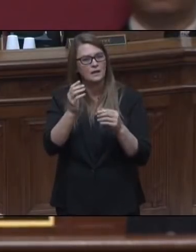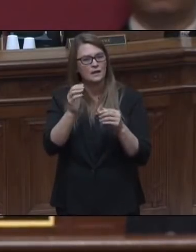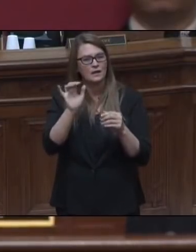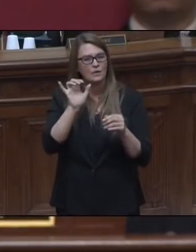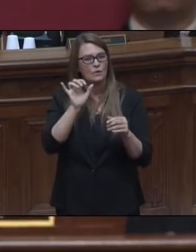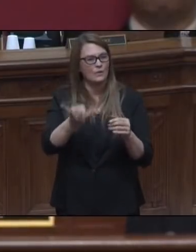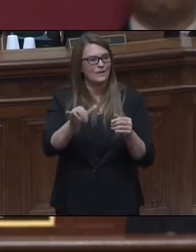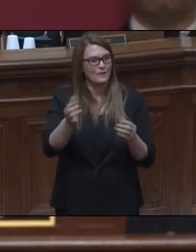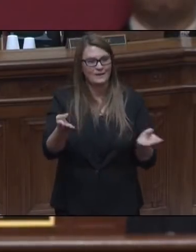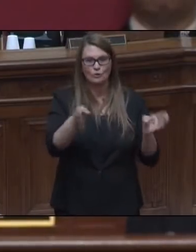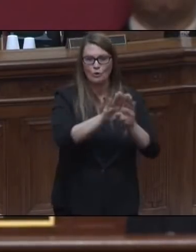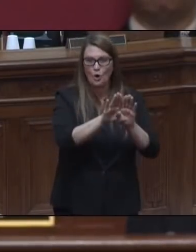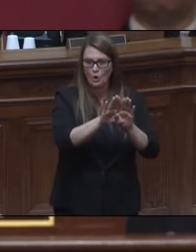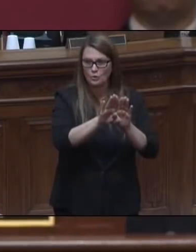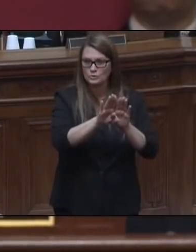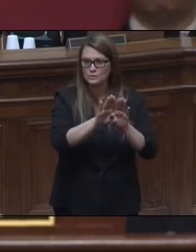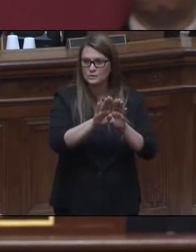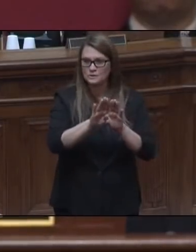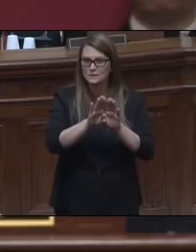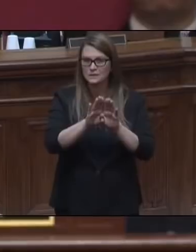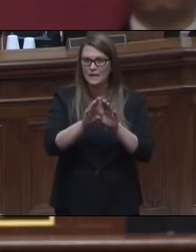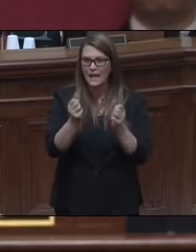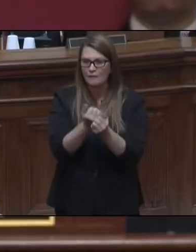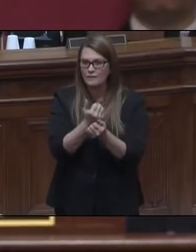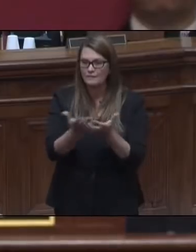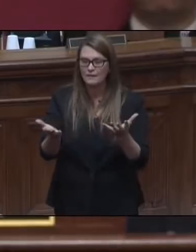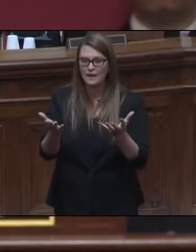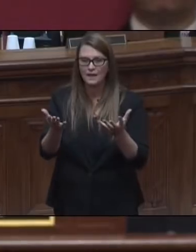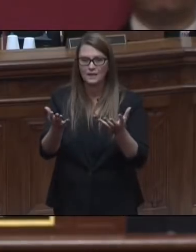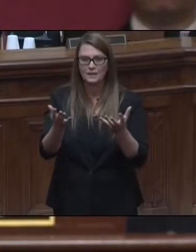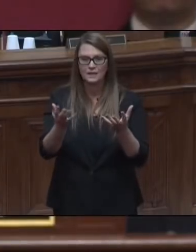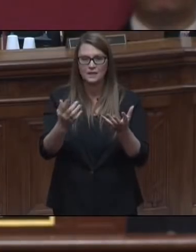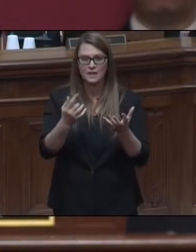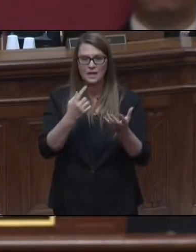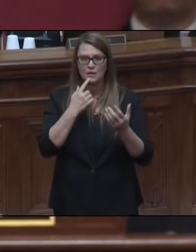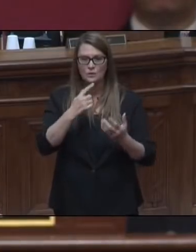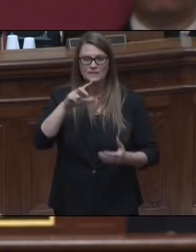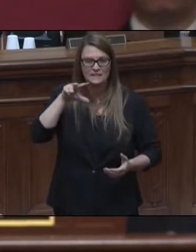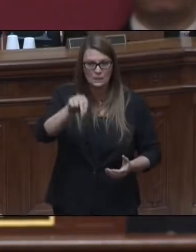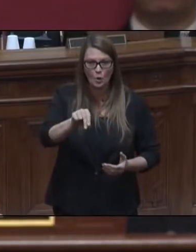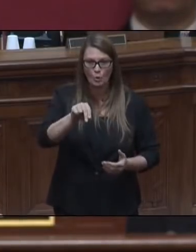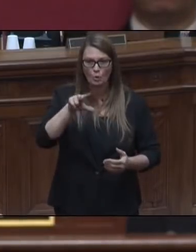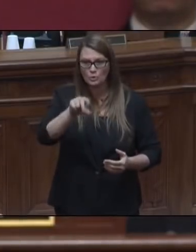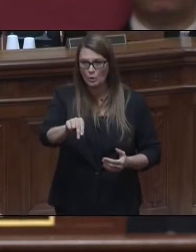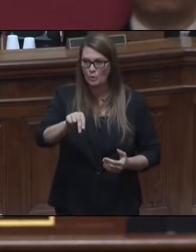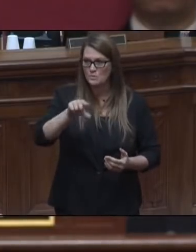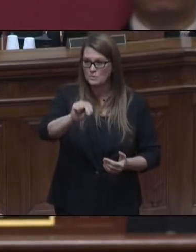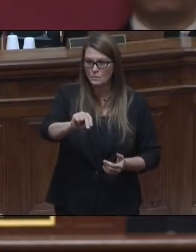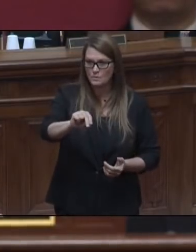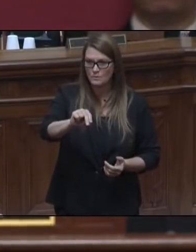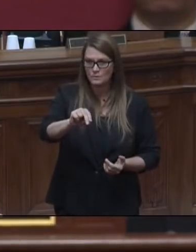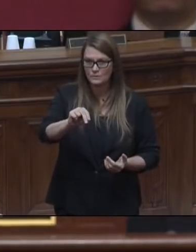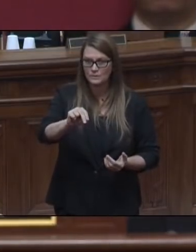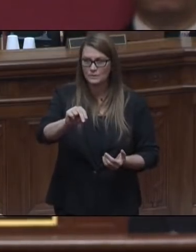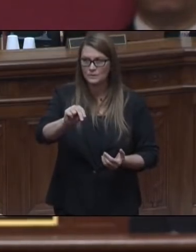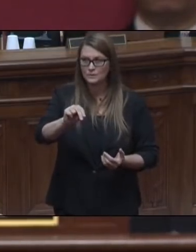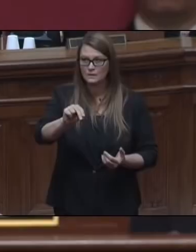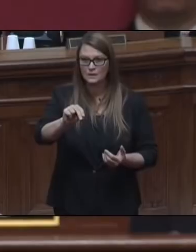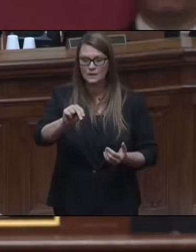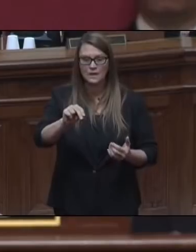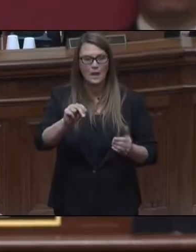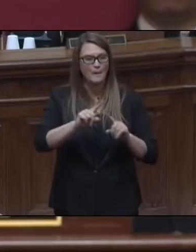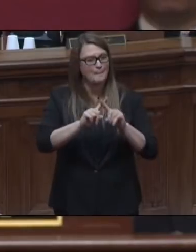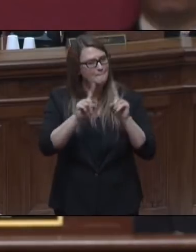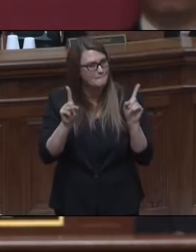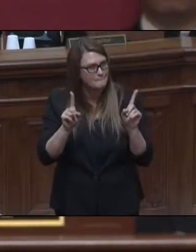close something or we just stayed rock solid and said, no way, no way, no way. And we moved, and we some